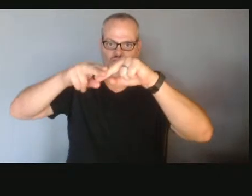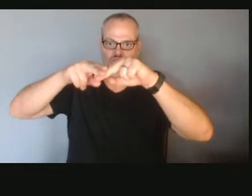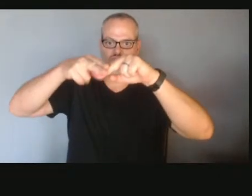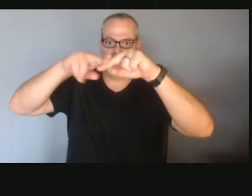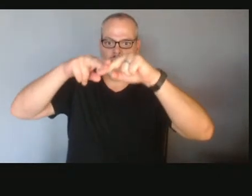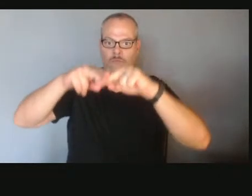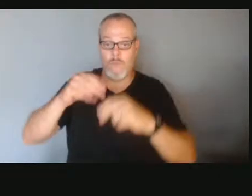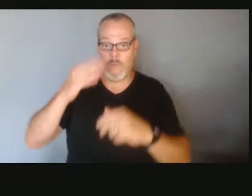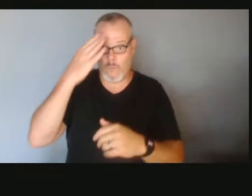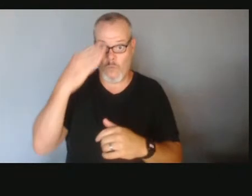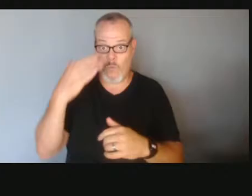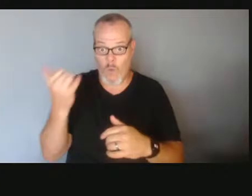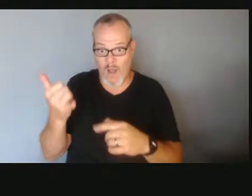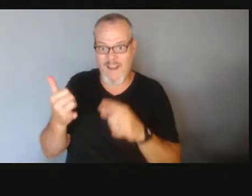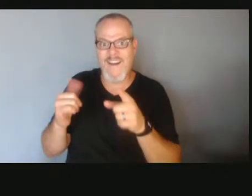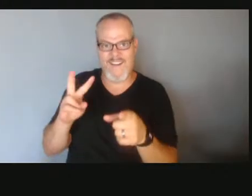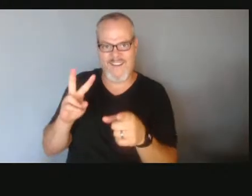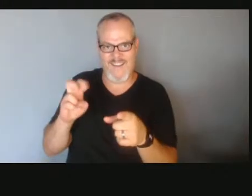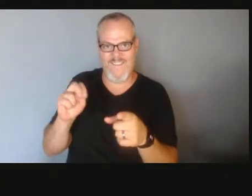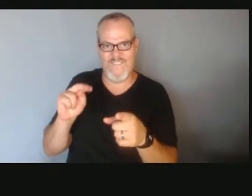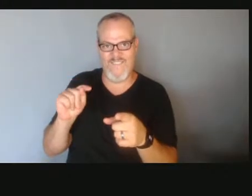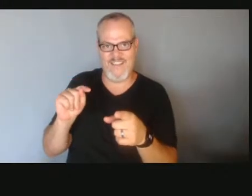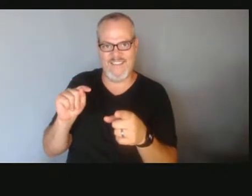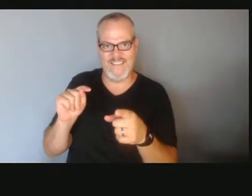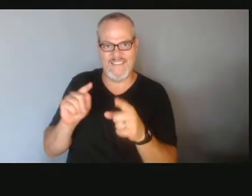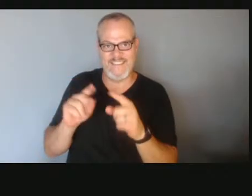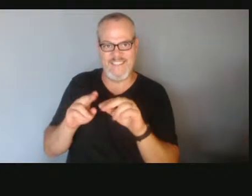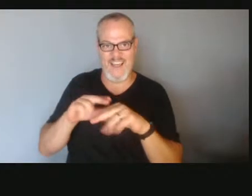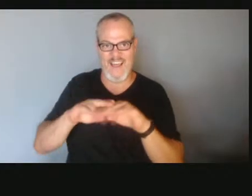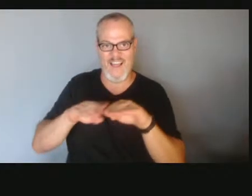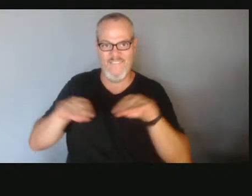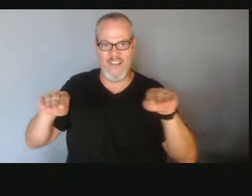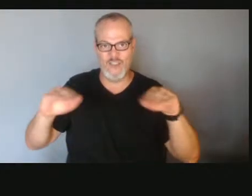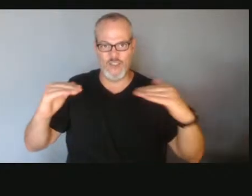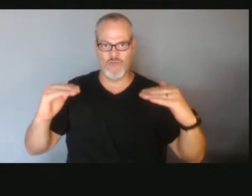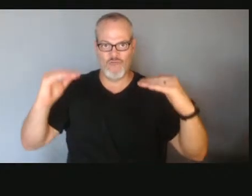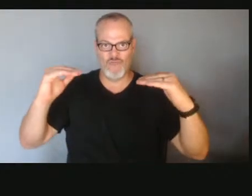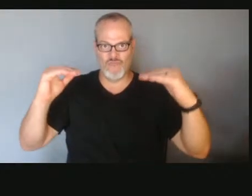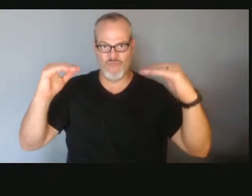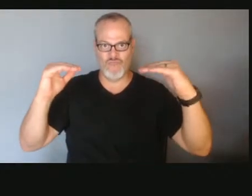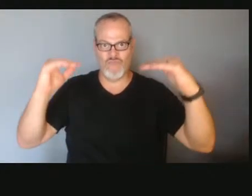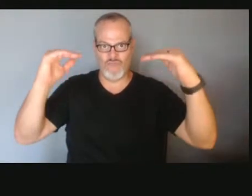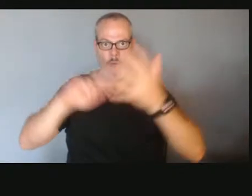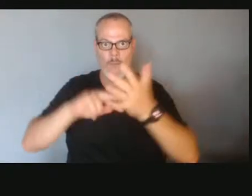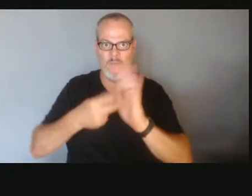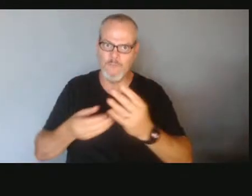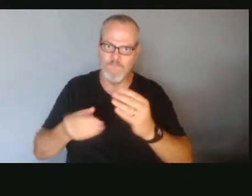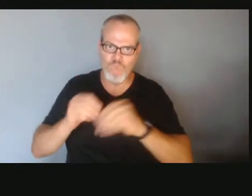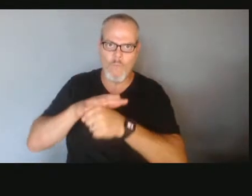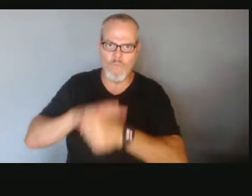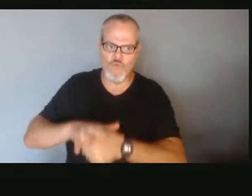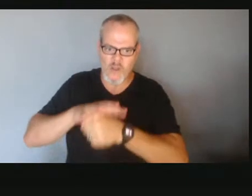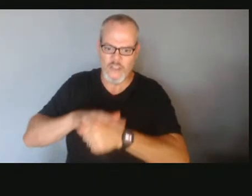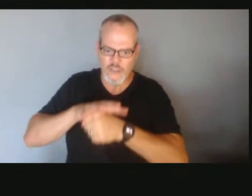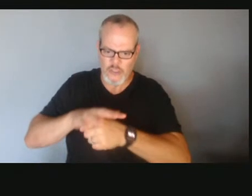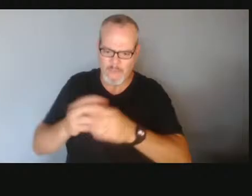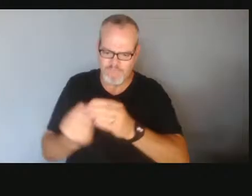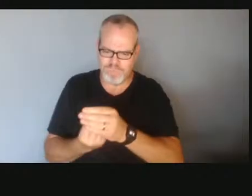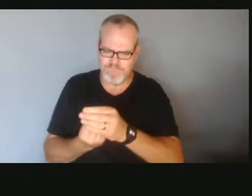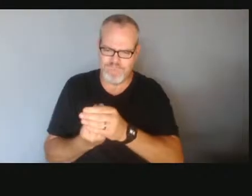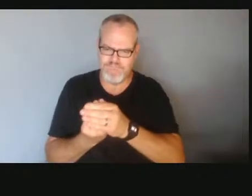is because the vent elevation is getting higher. So it has to build more pressure to escape out of